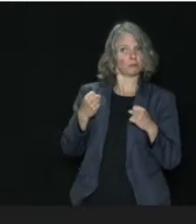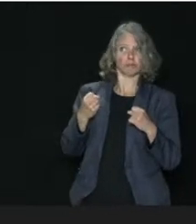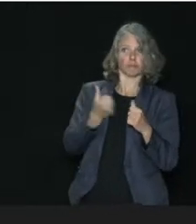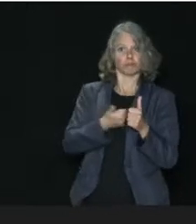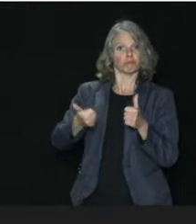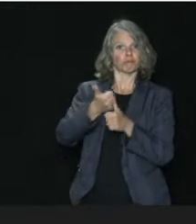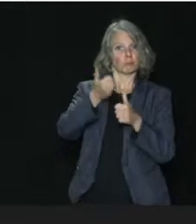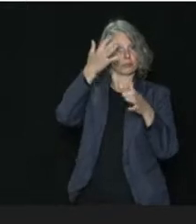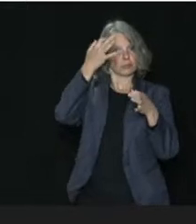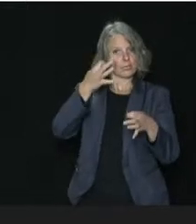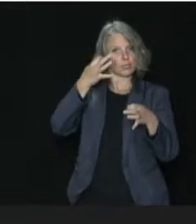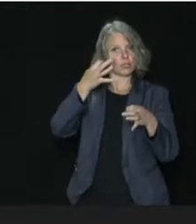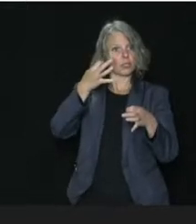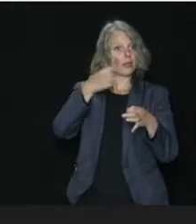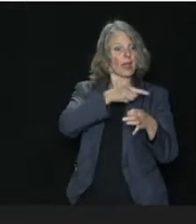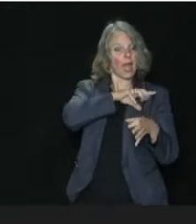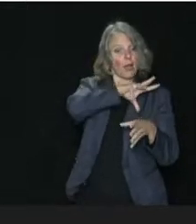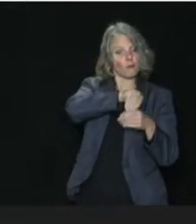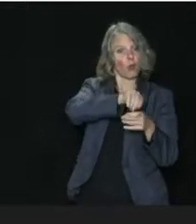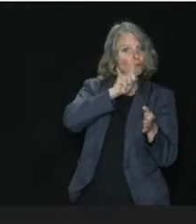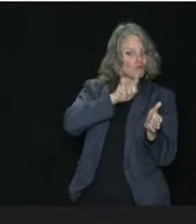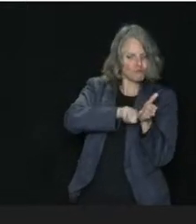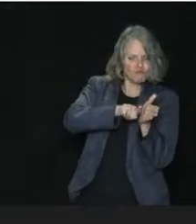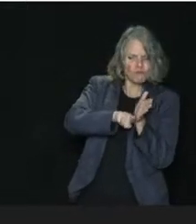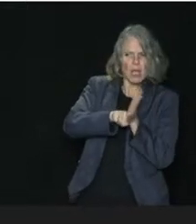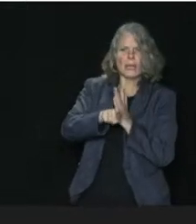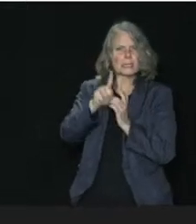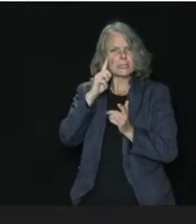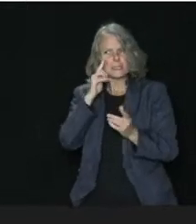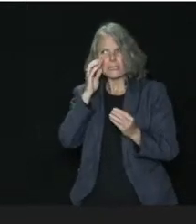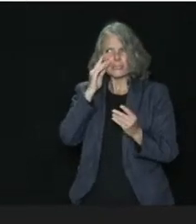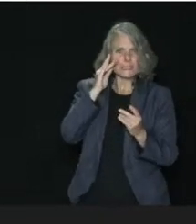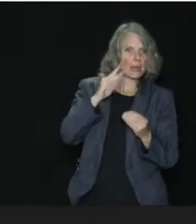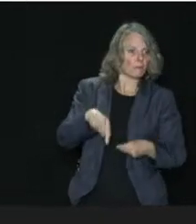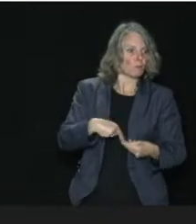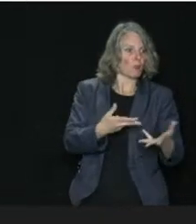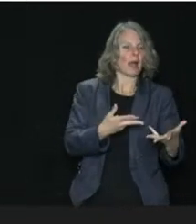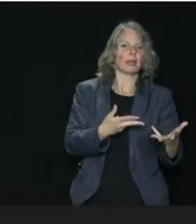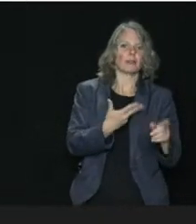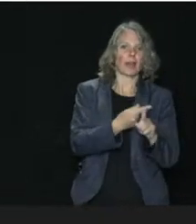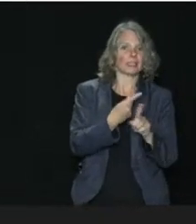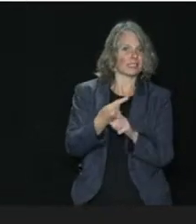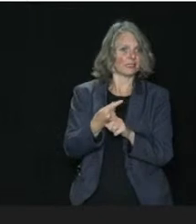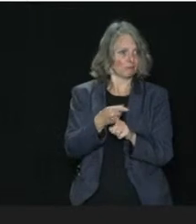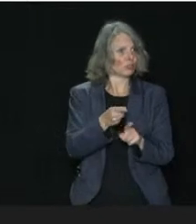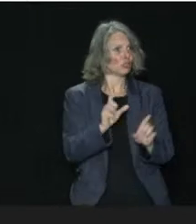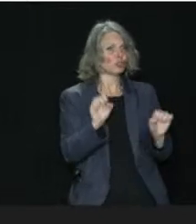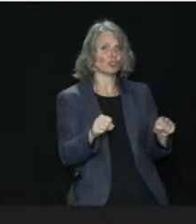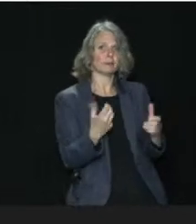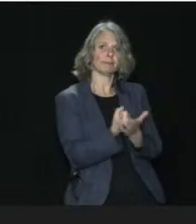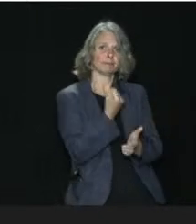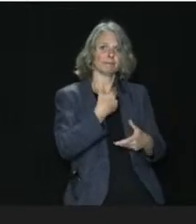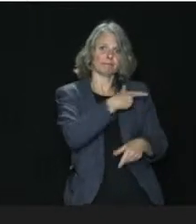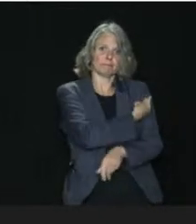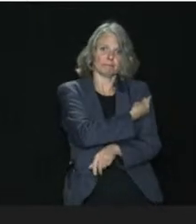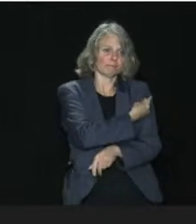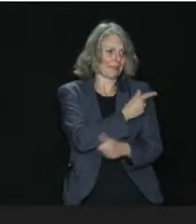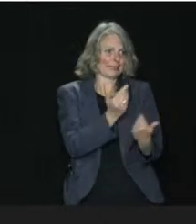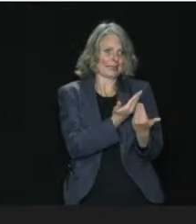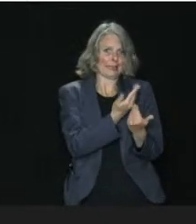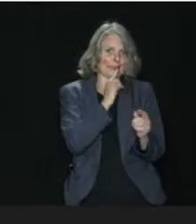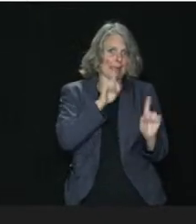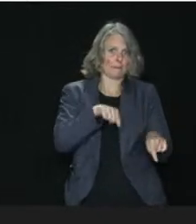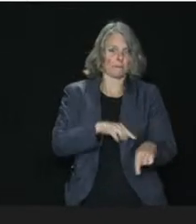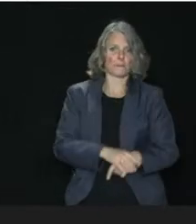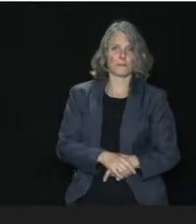are working on the vaccine rollout, and they should get vaccinated. It's easy. Thank you. Merci. Thank you.